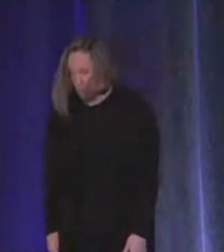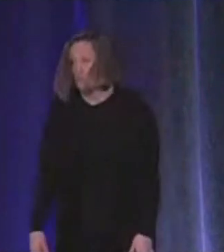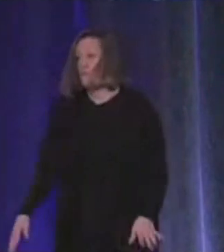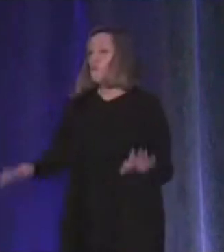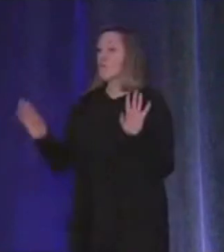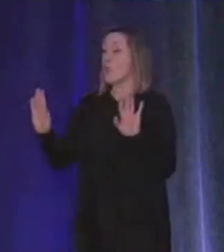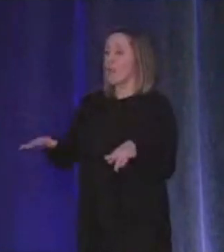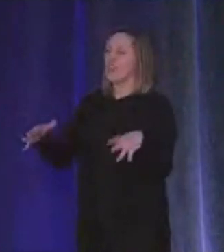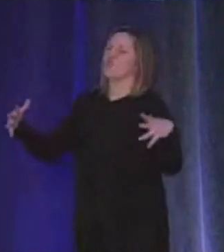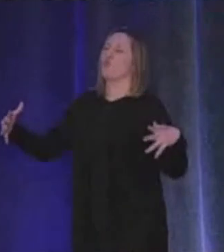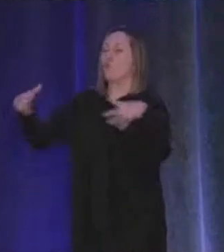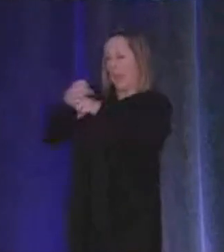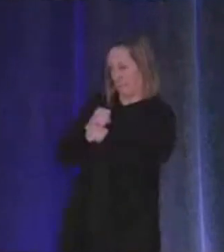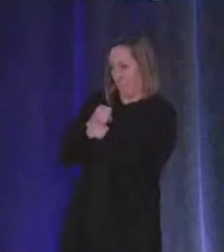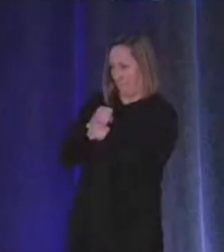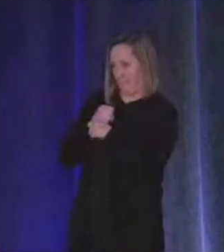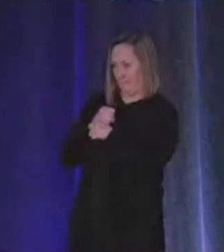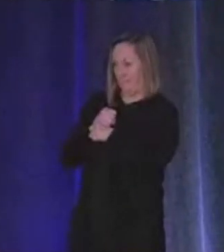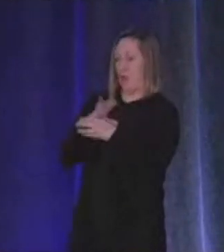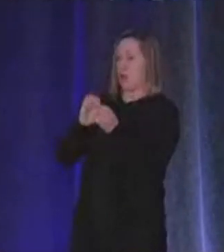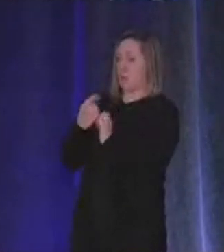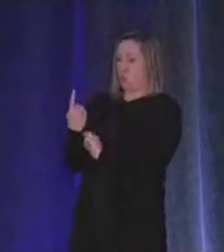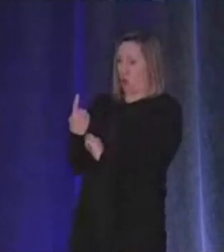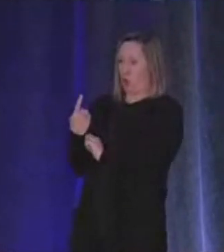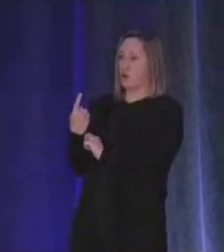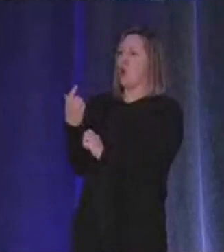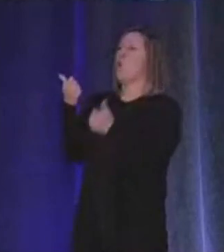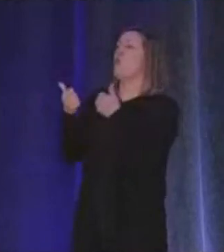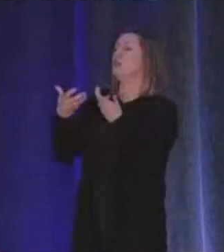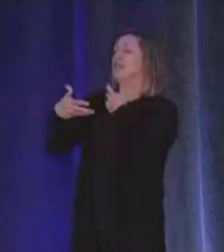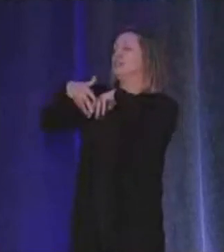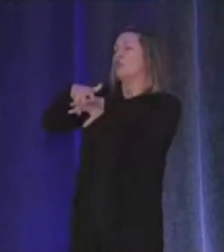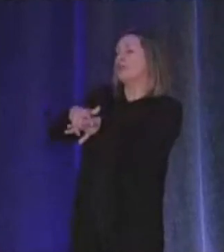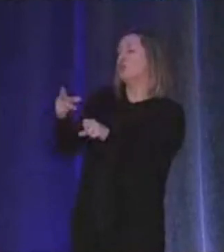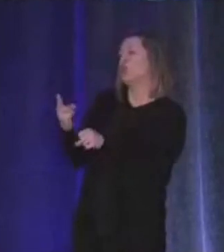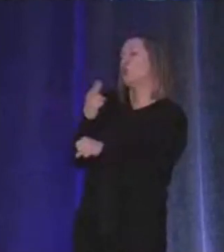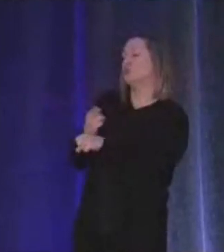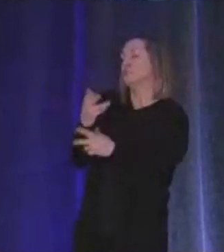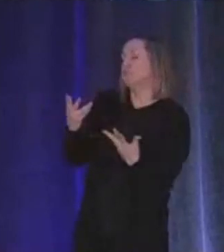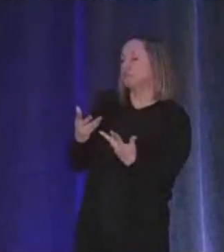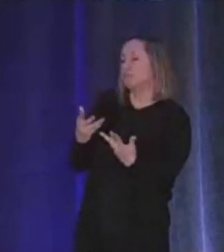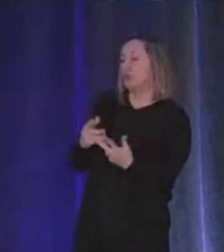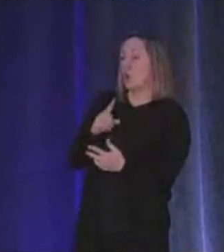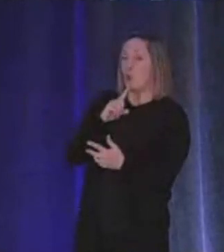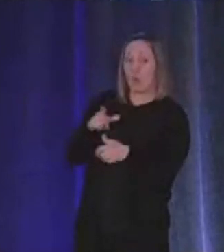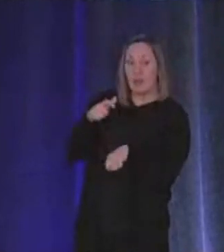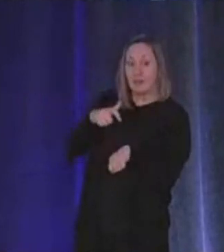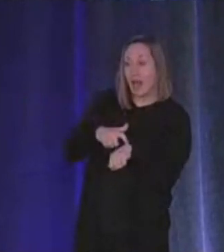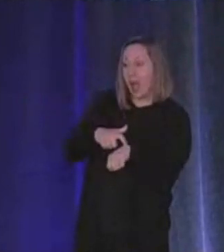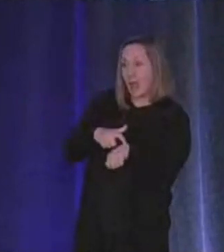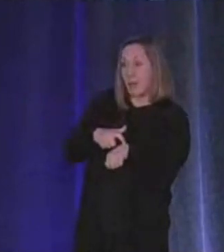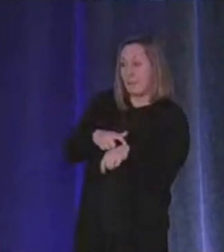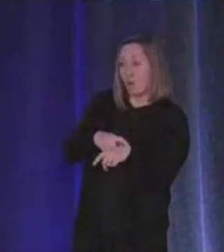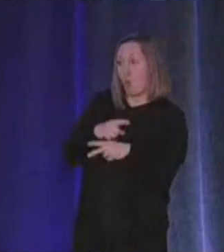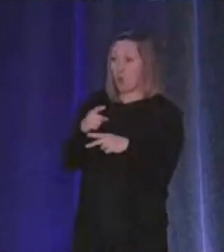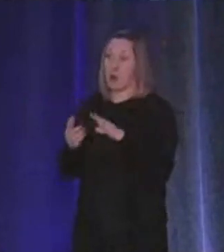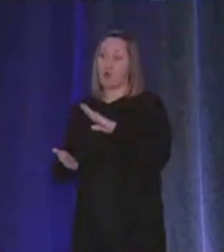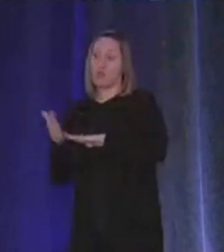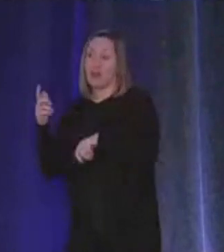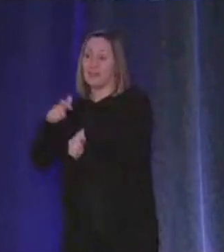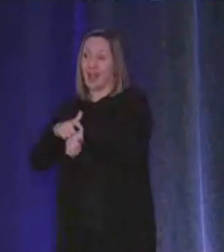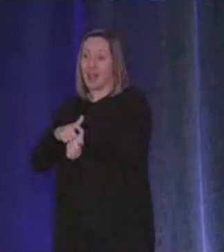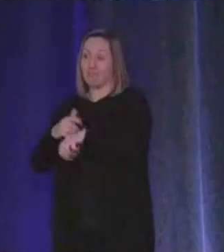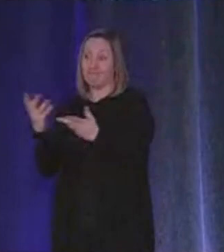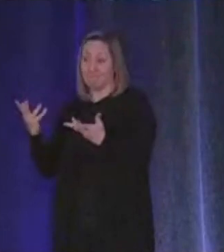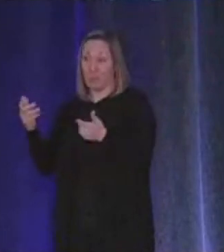Question number one, which integration method will you use? Will it be build time or runtime? Number